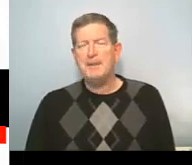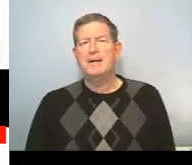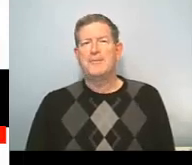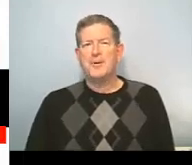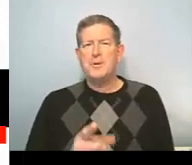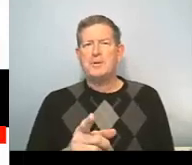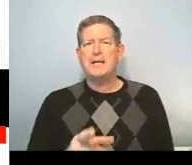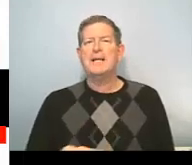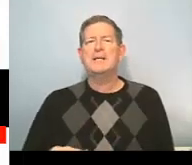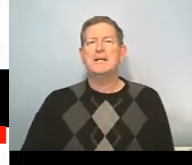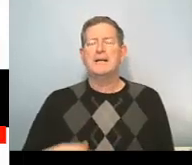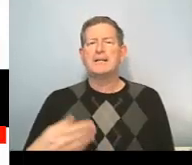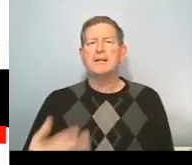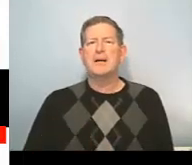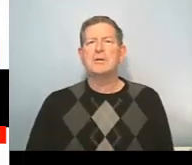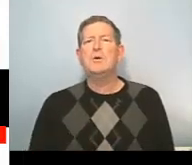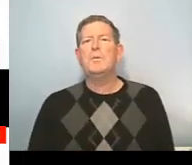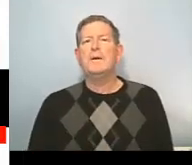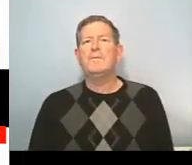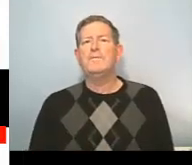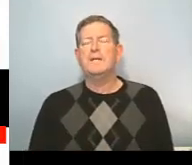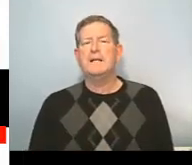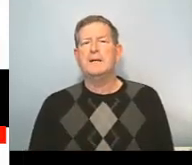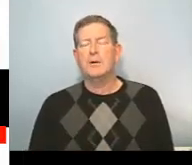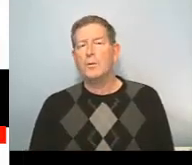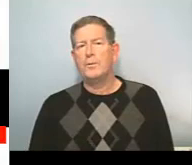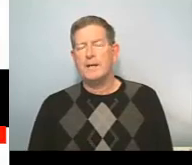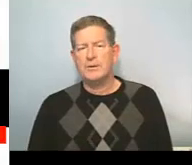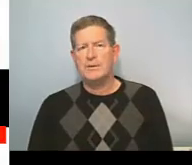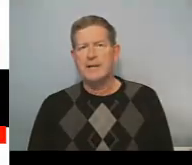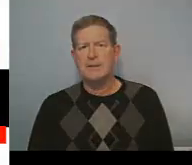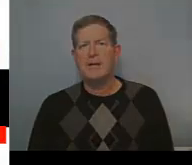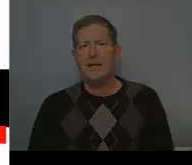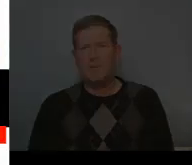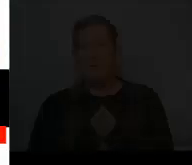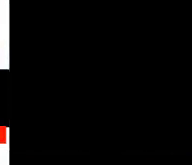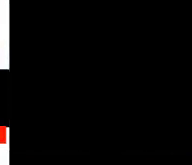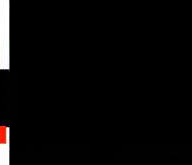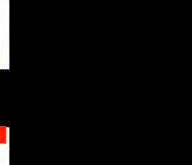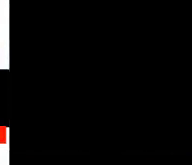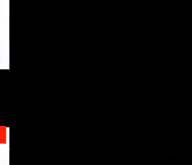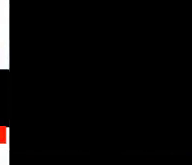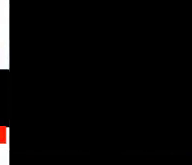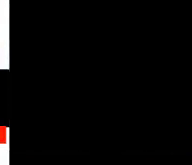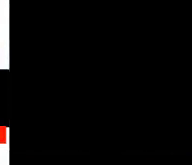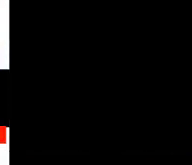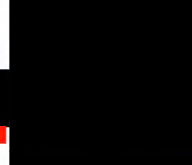it's time for you to get into lesson 2.15 and go through the exercises on your own.